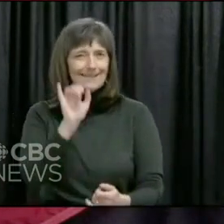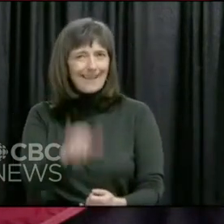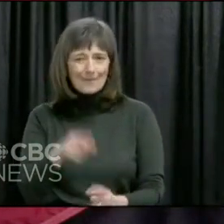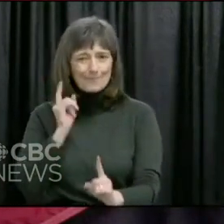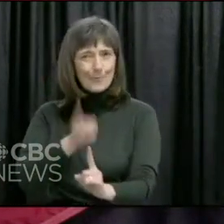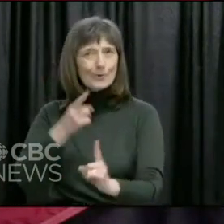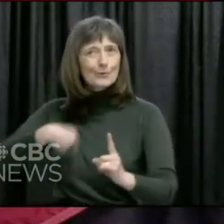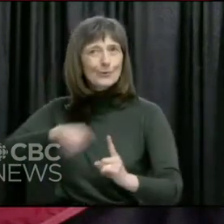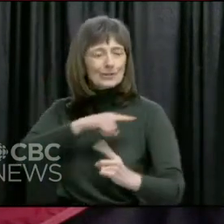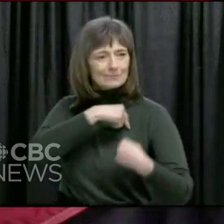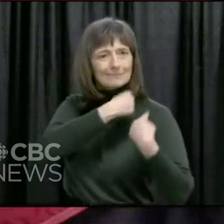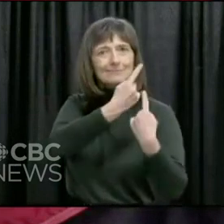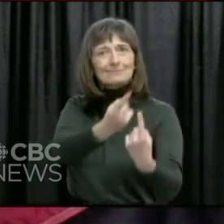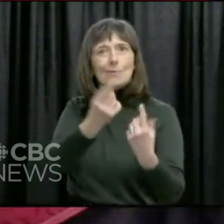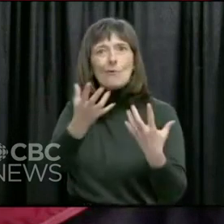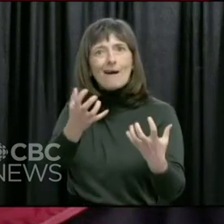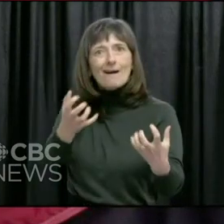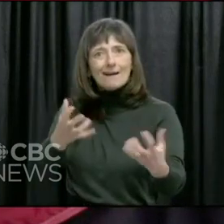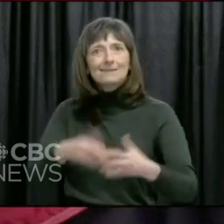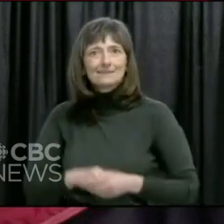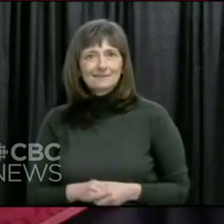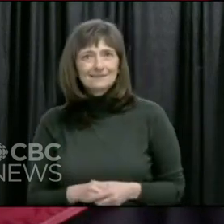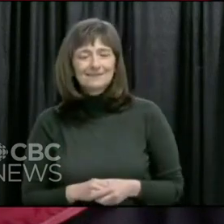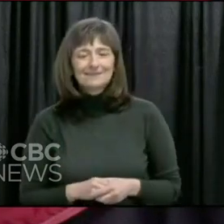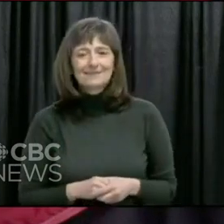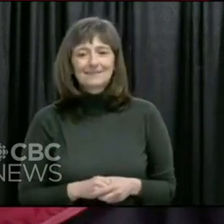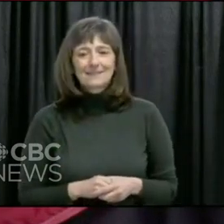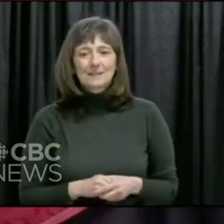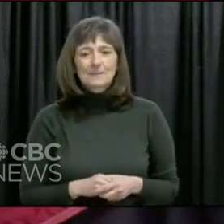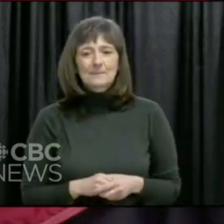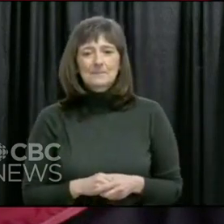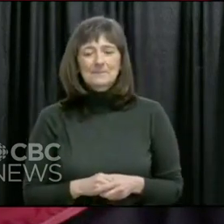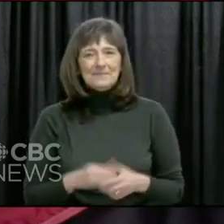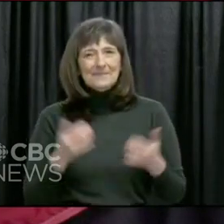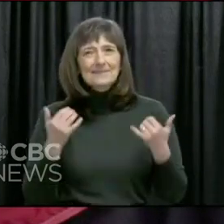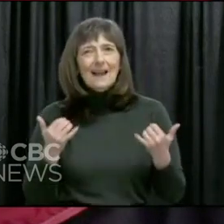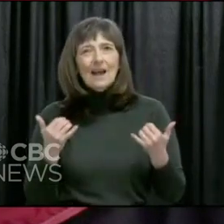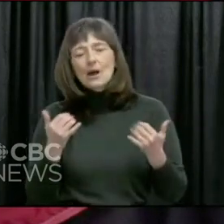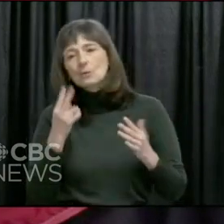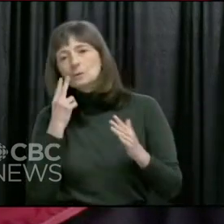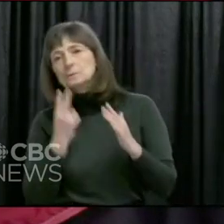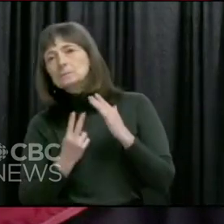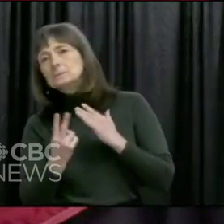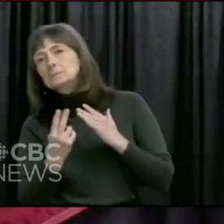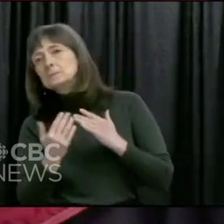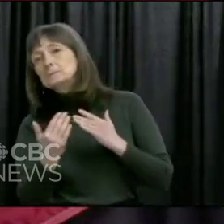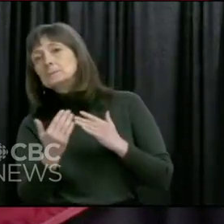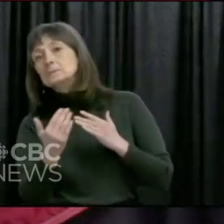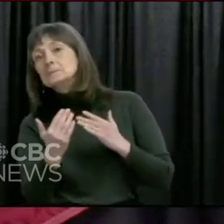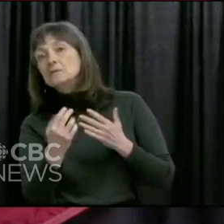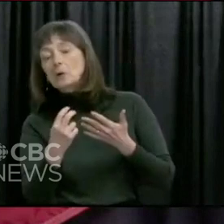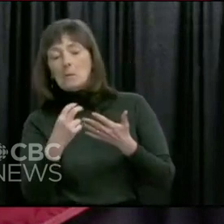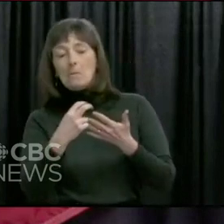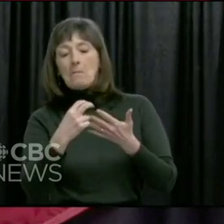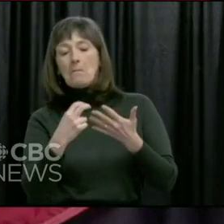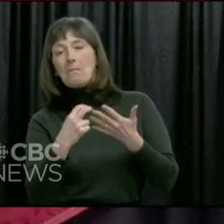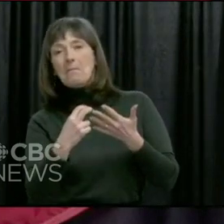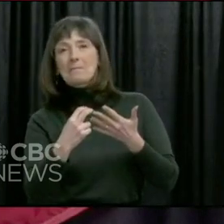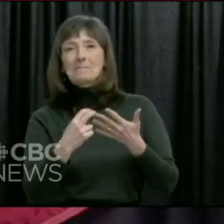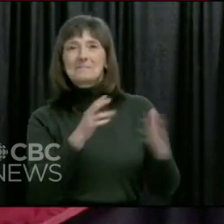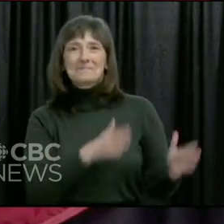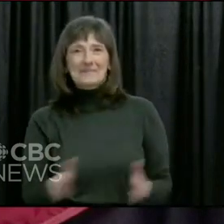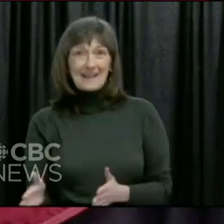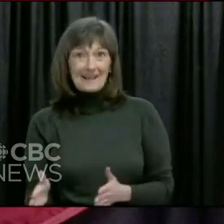exactly what we want to see for our province. And as we start looking forward towards the next phase in our